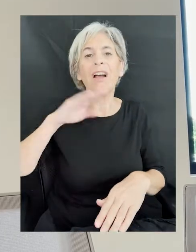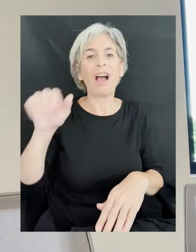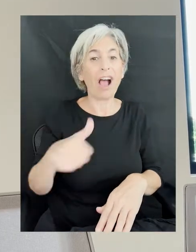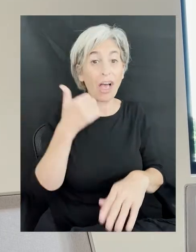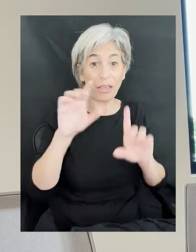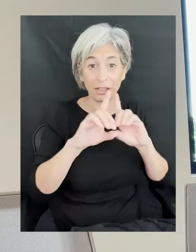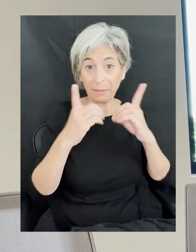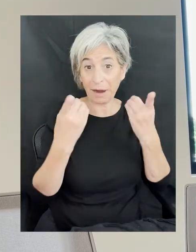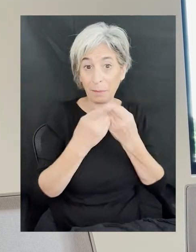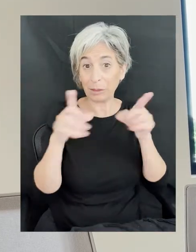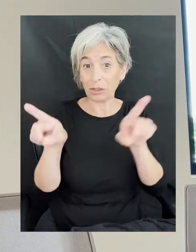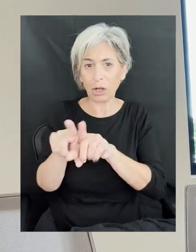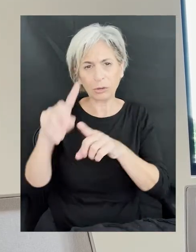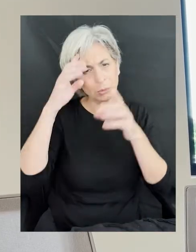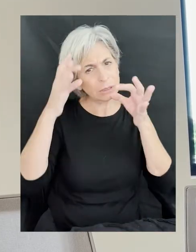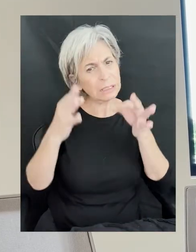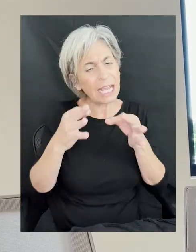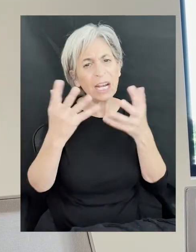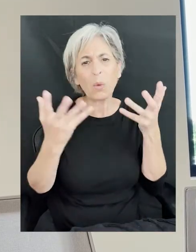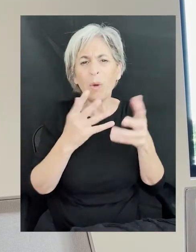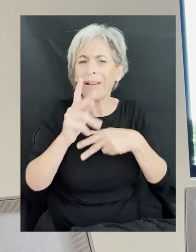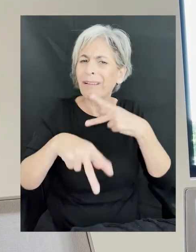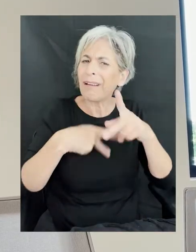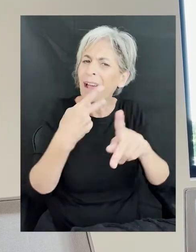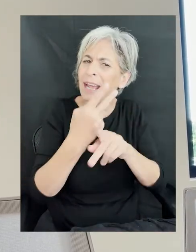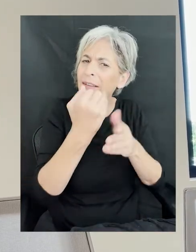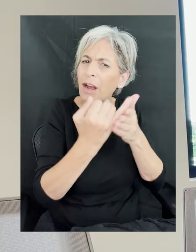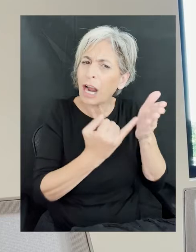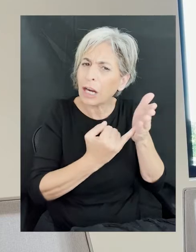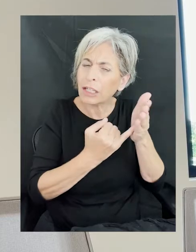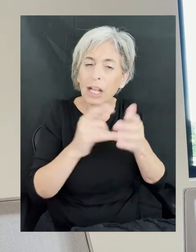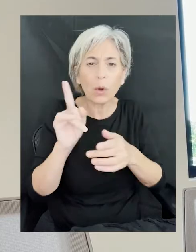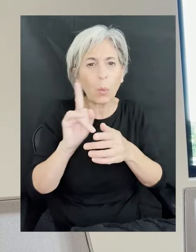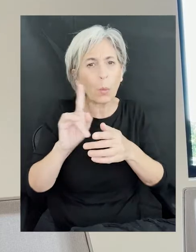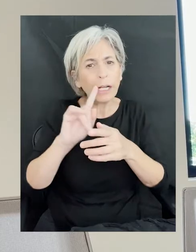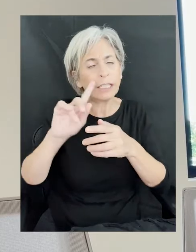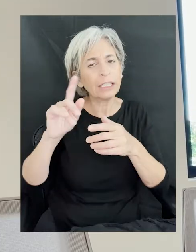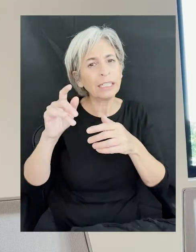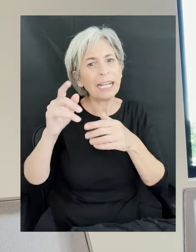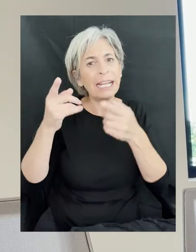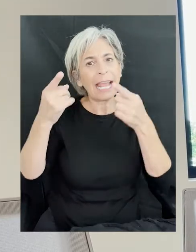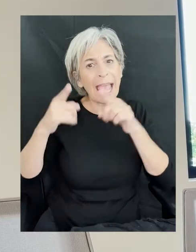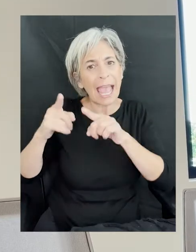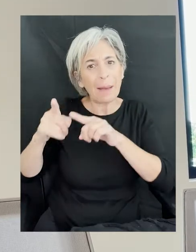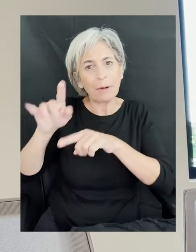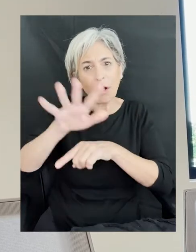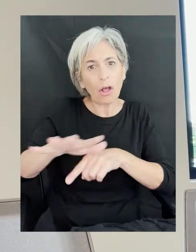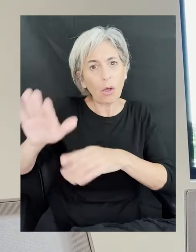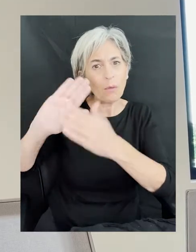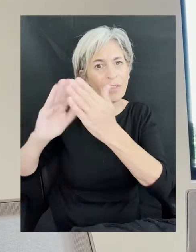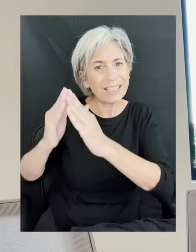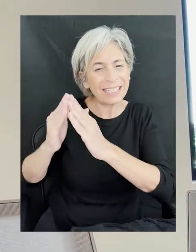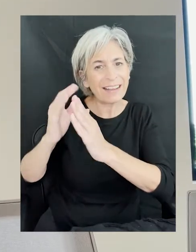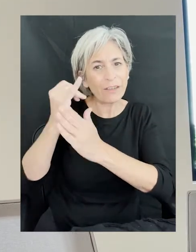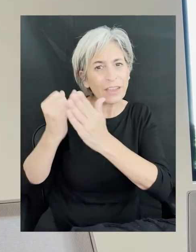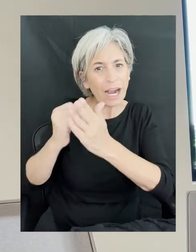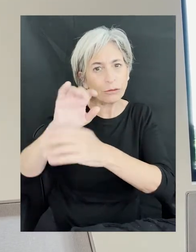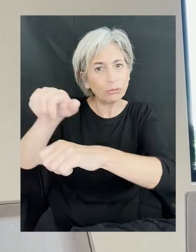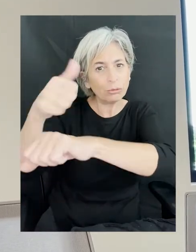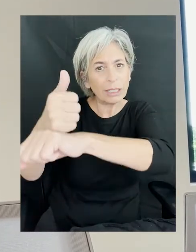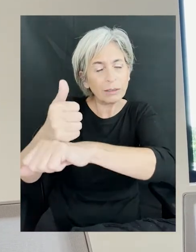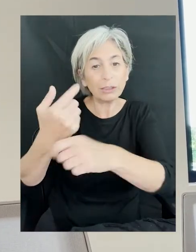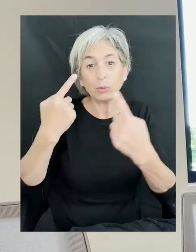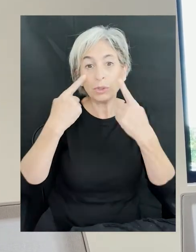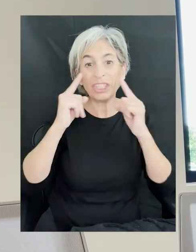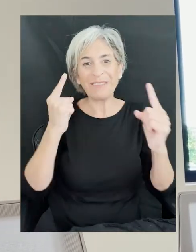city departments to determine what kind of art and where that art would take place in the city, such that it would achieve these